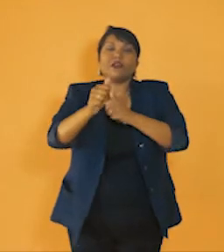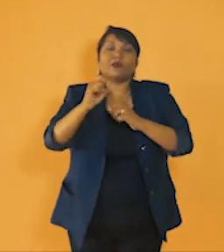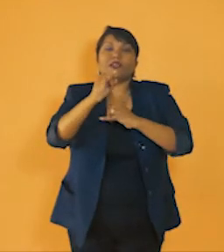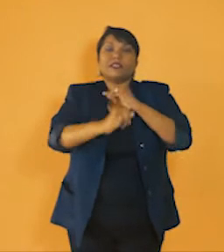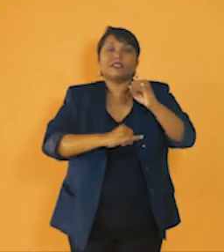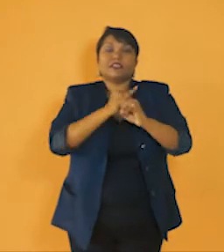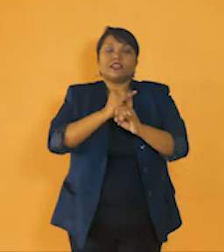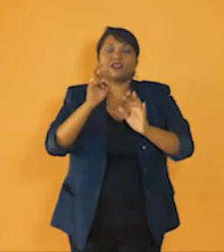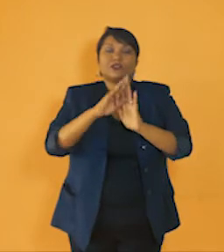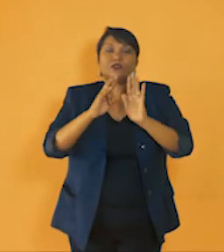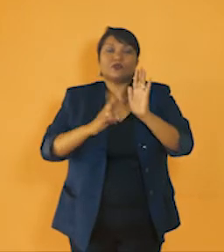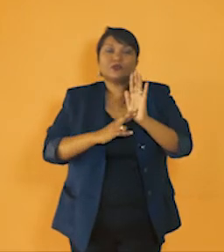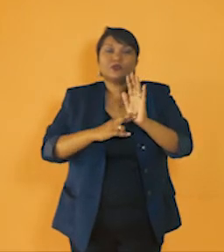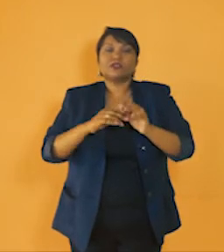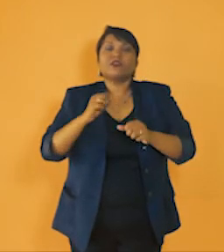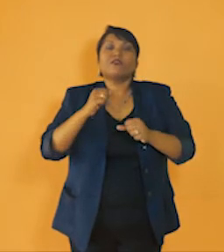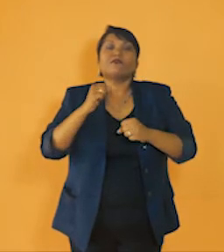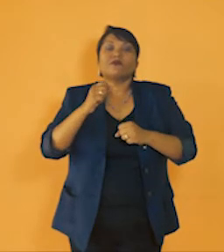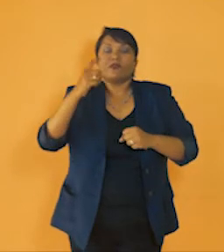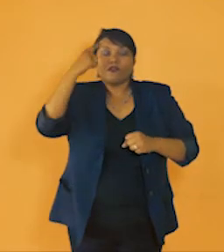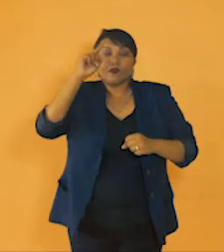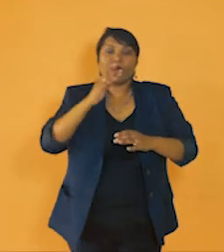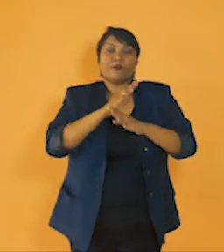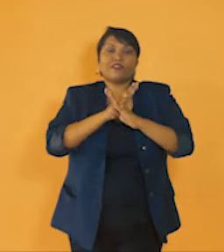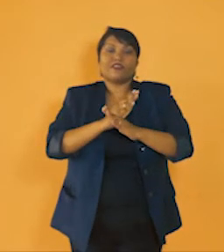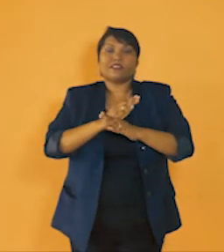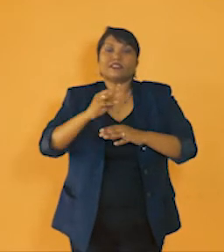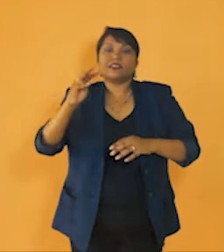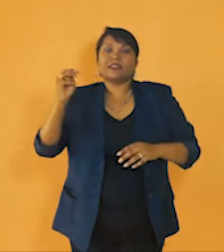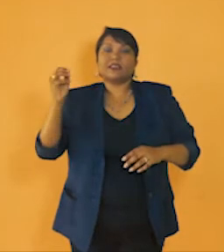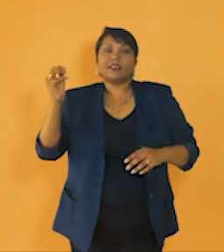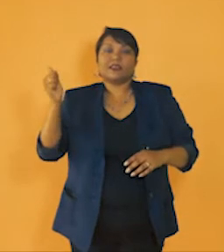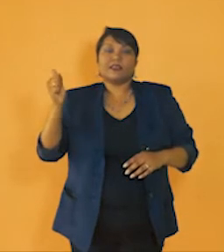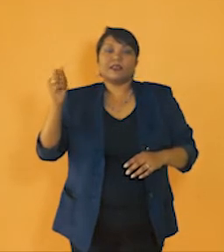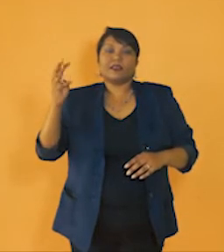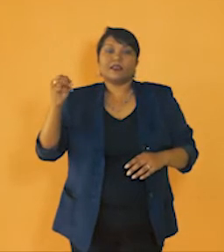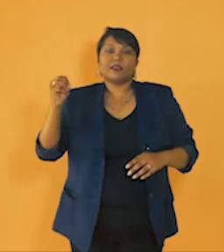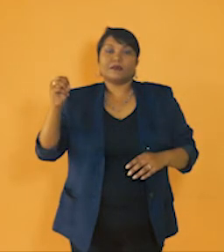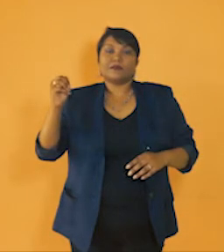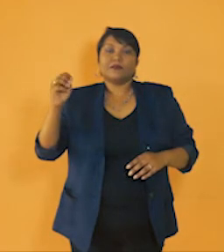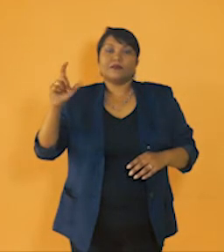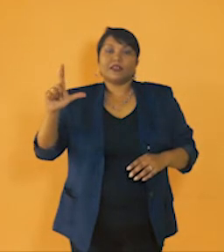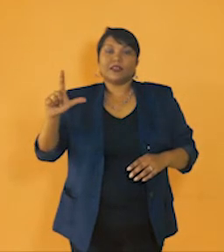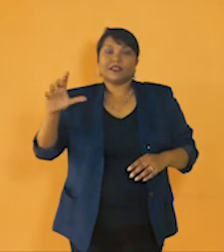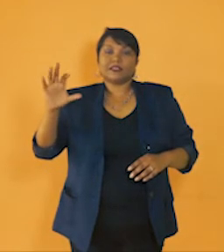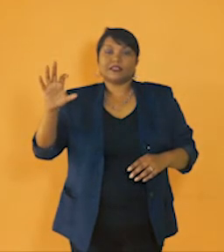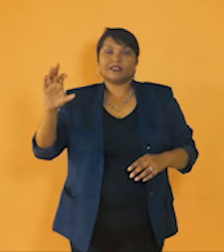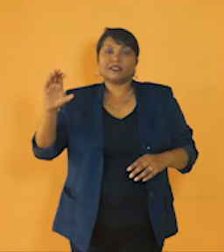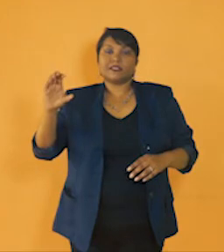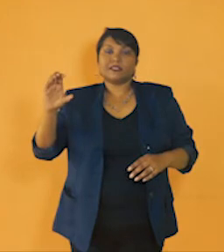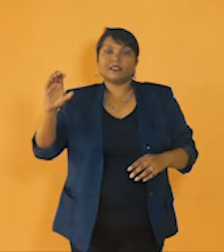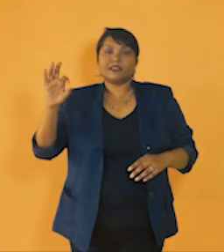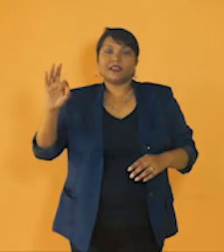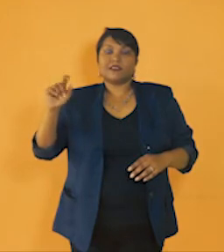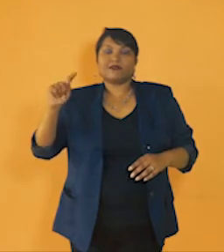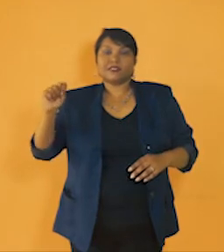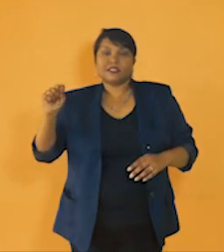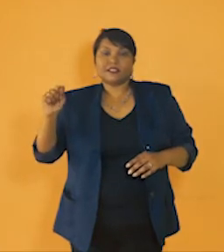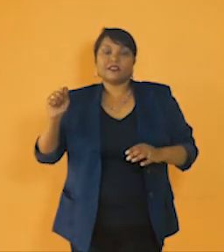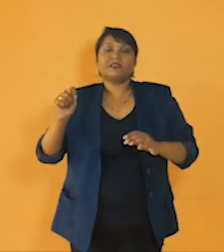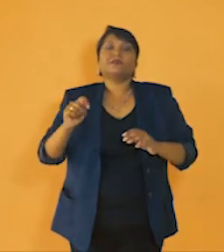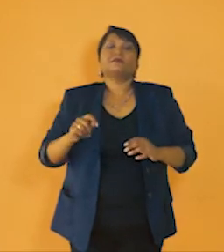terrorism. AML, CFT, legislative and regulatory requirements. Trinidad and